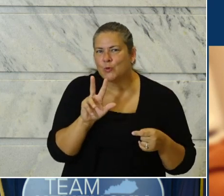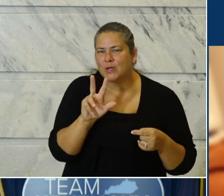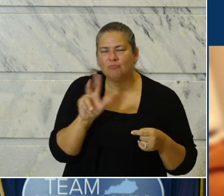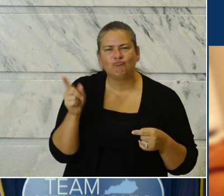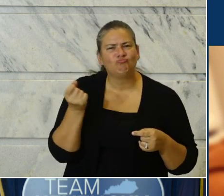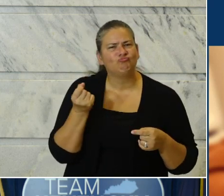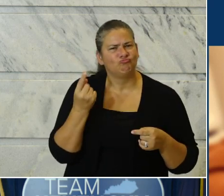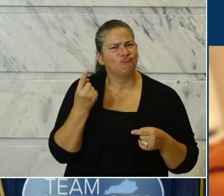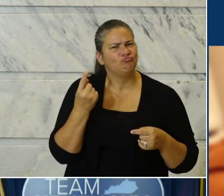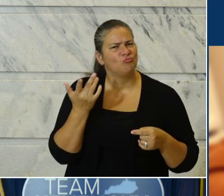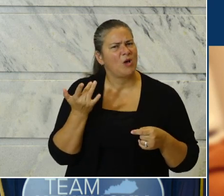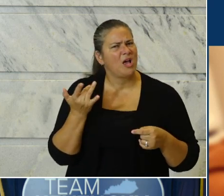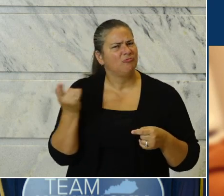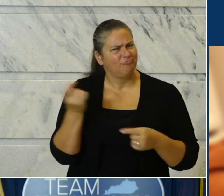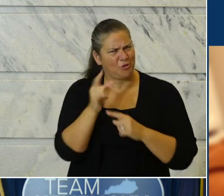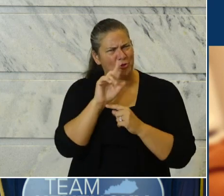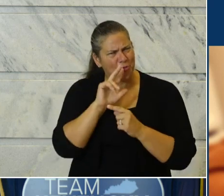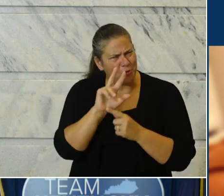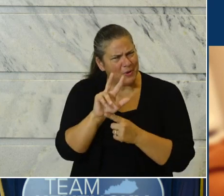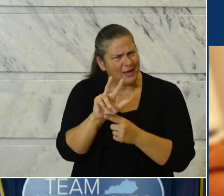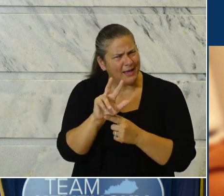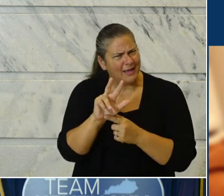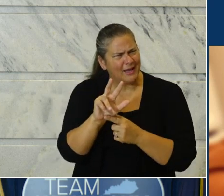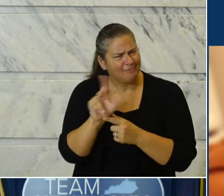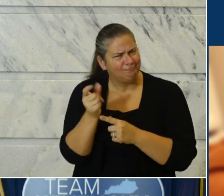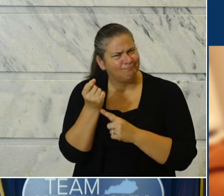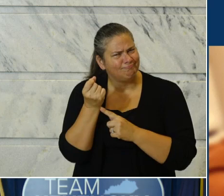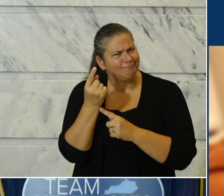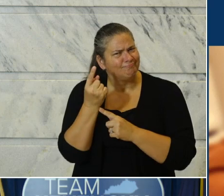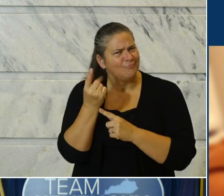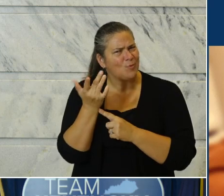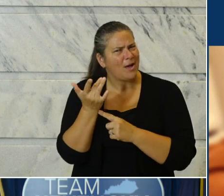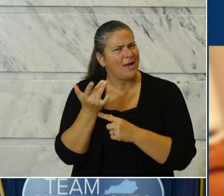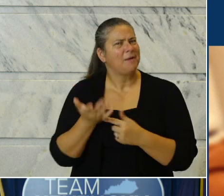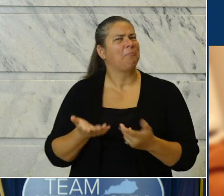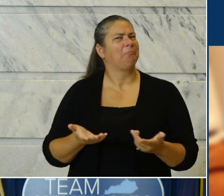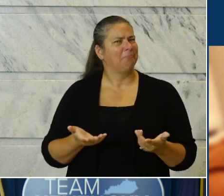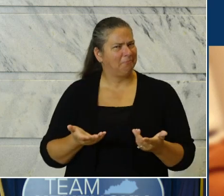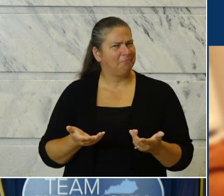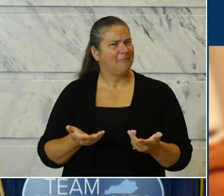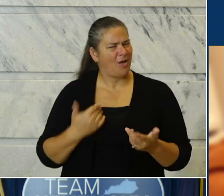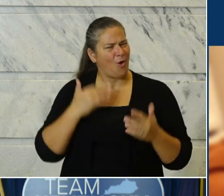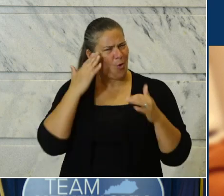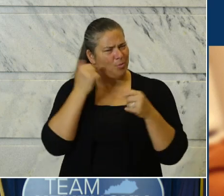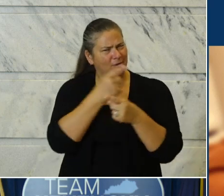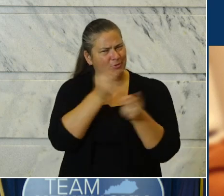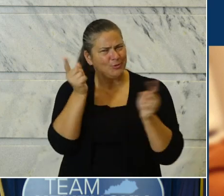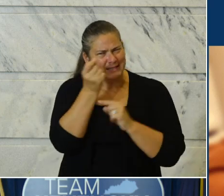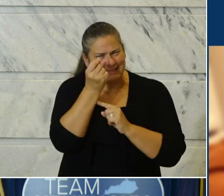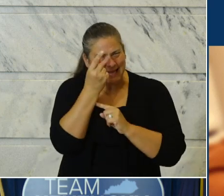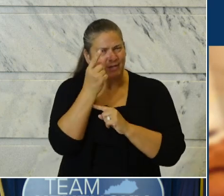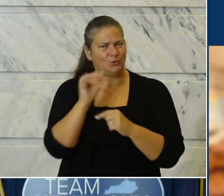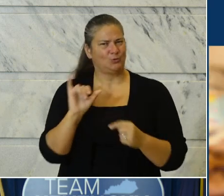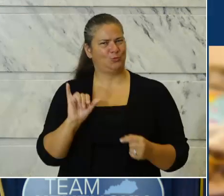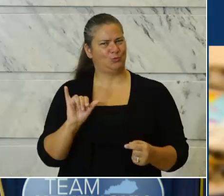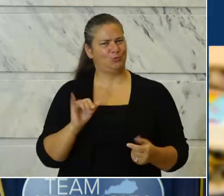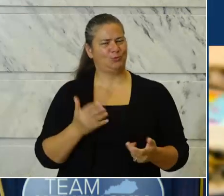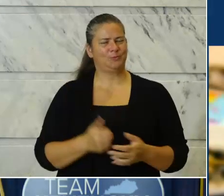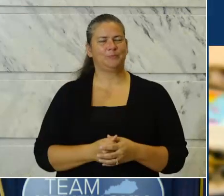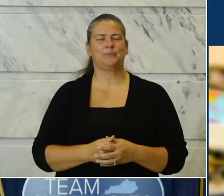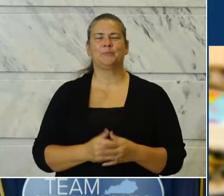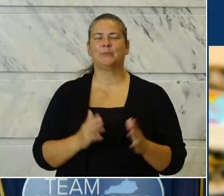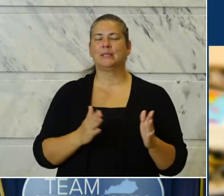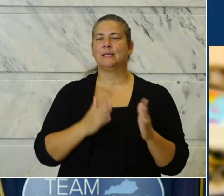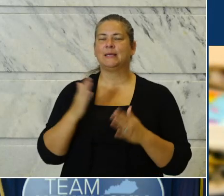gets it. She's 3, and she gets it. I hope we all can too. All right, next one. This